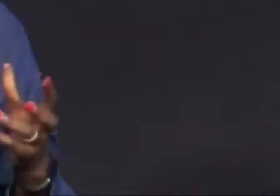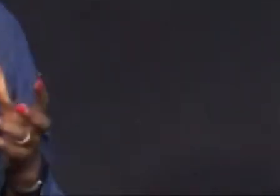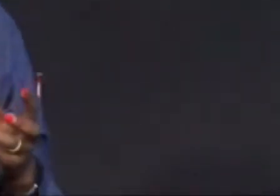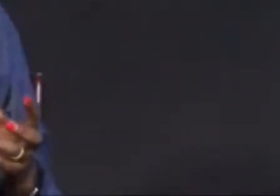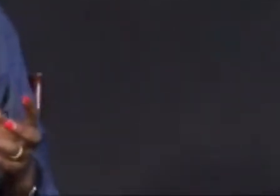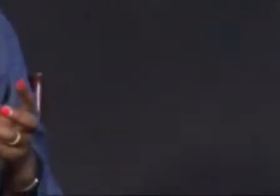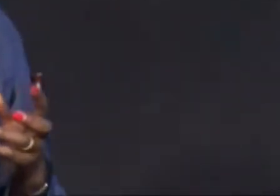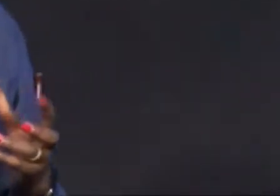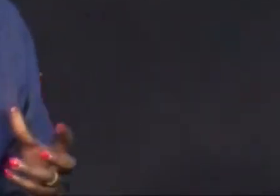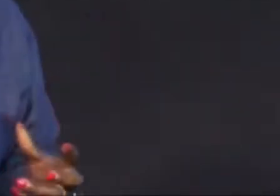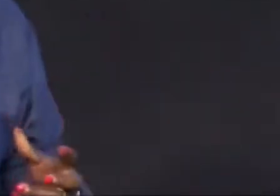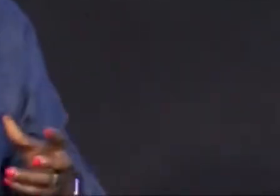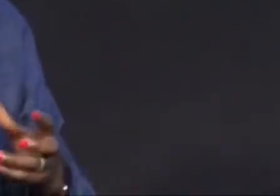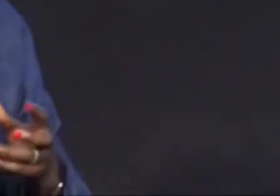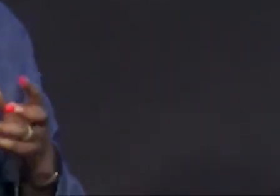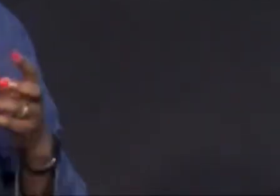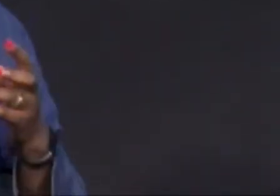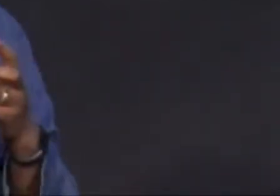amplifying their voice.